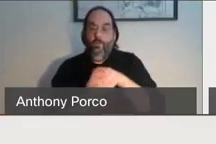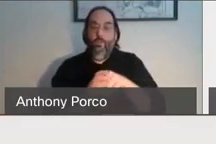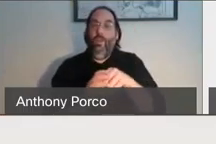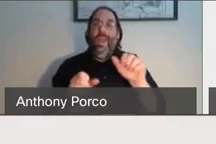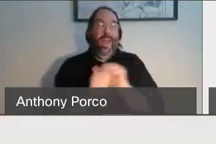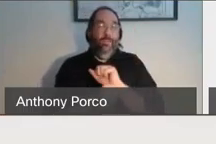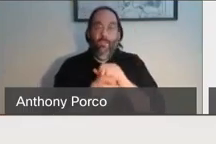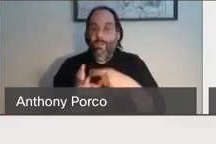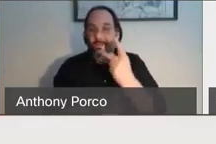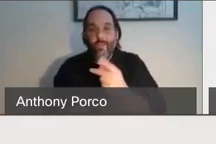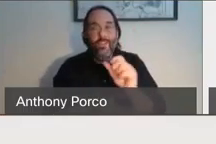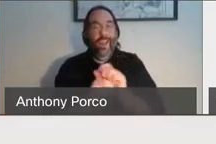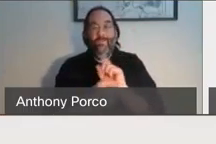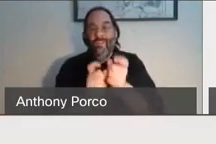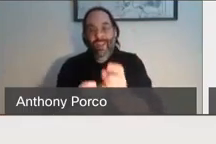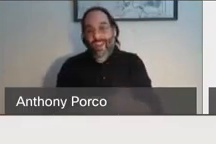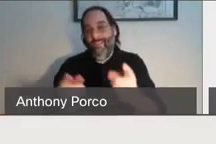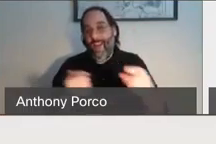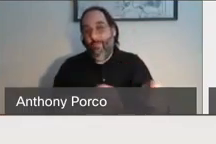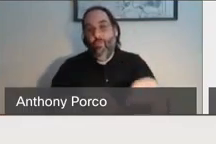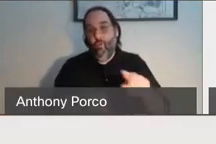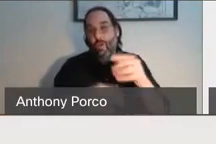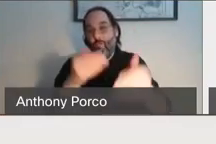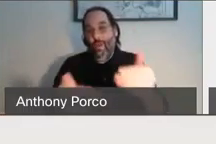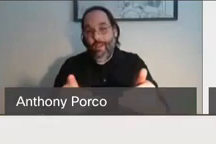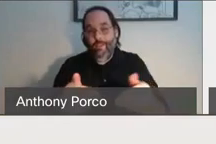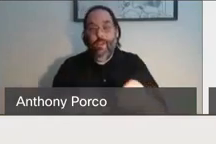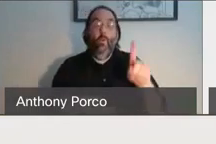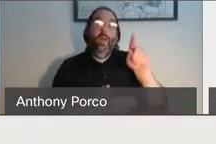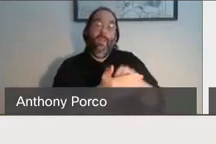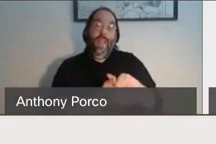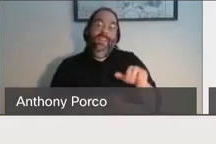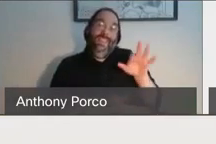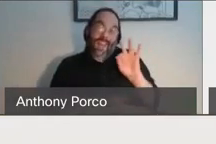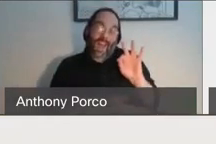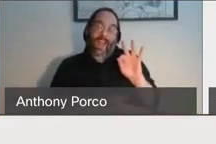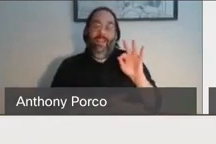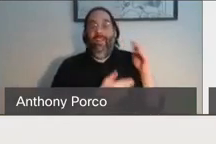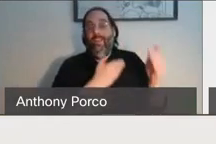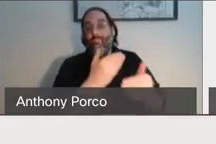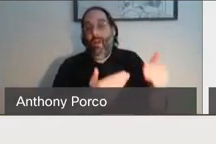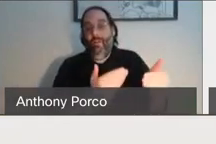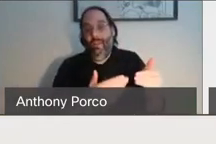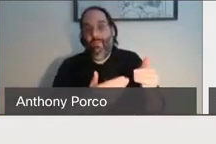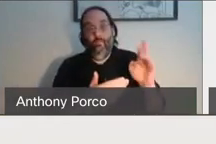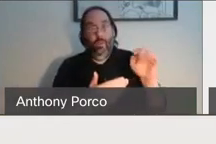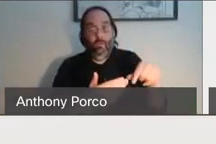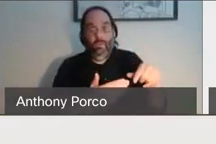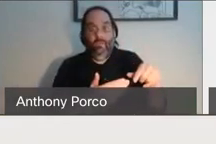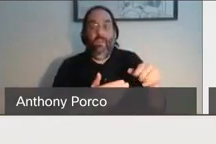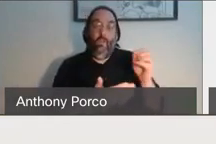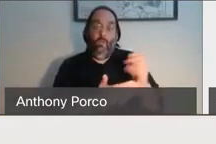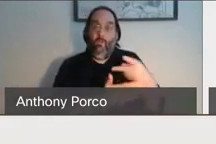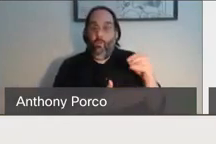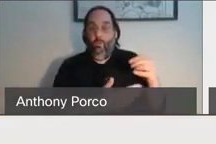are done to these purchase orders. And we process 1,009 of these requisitions and approved purchase orders.